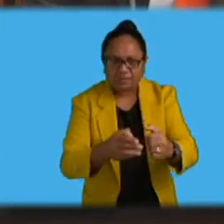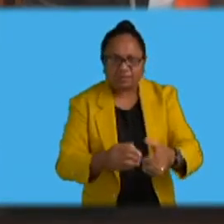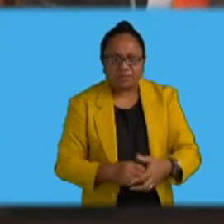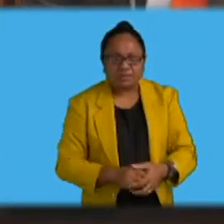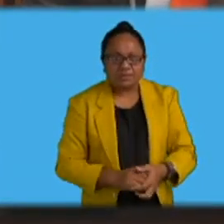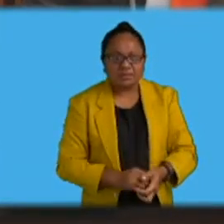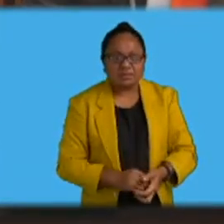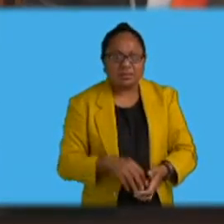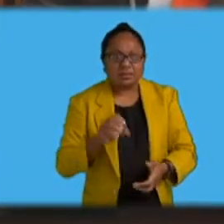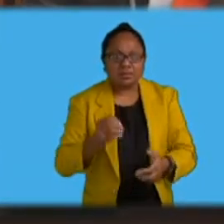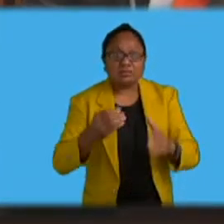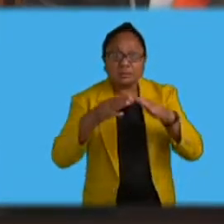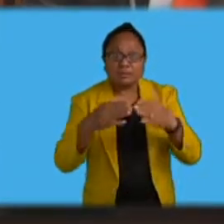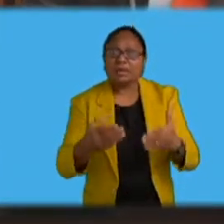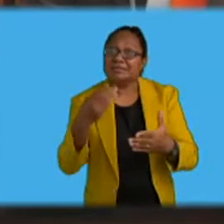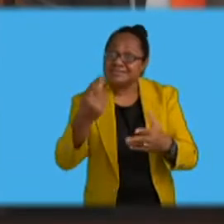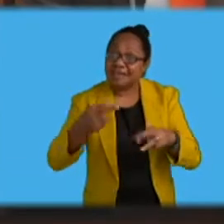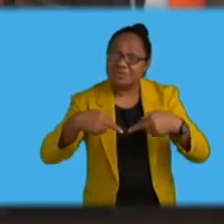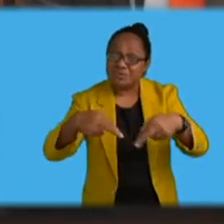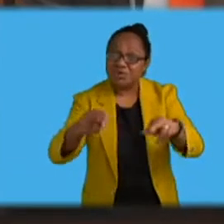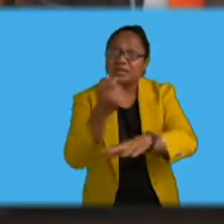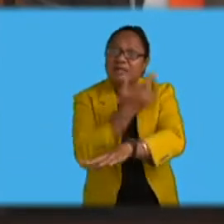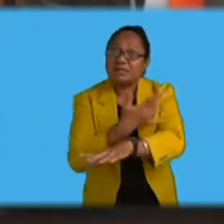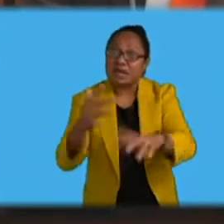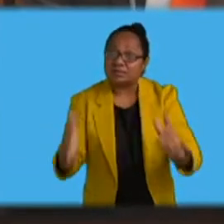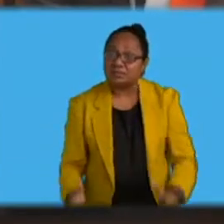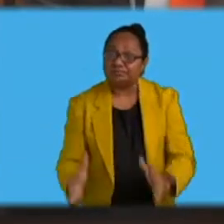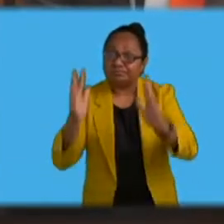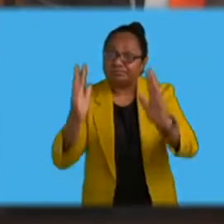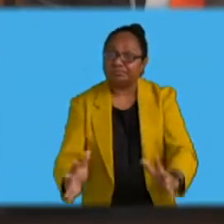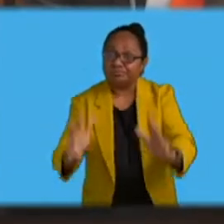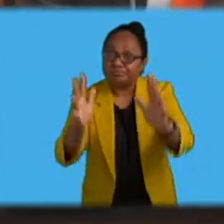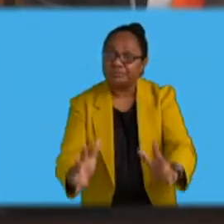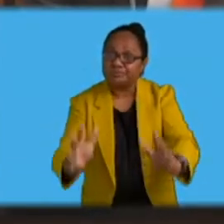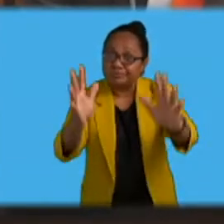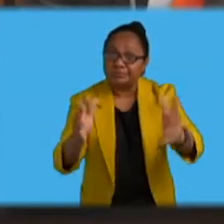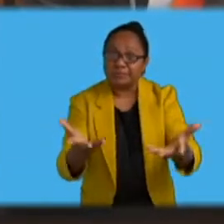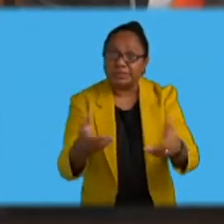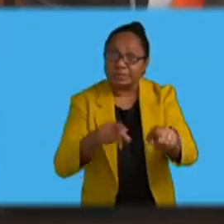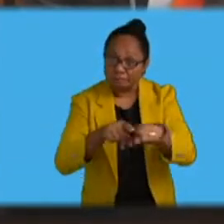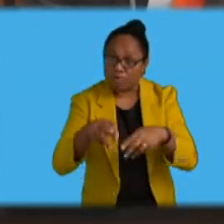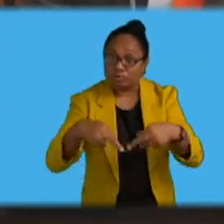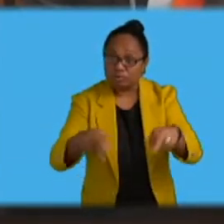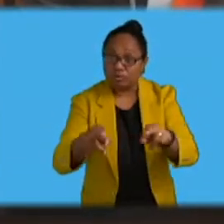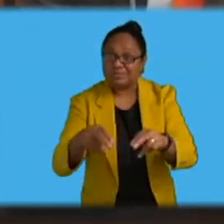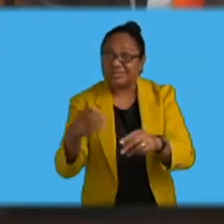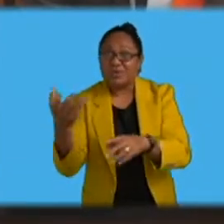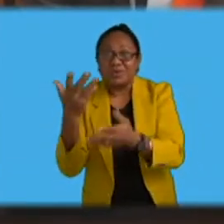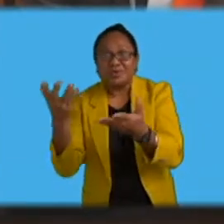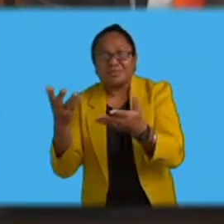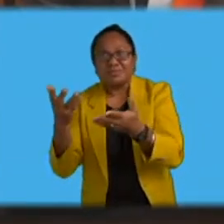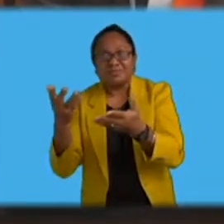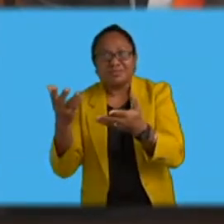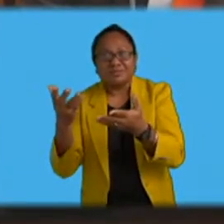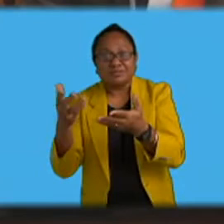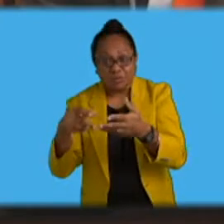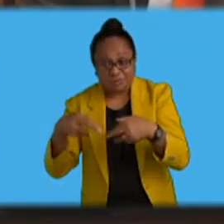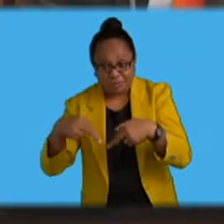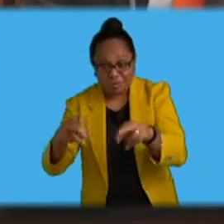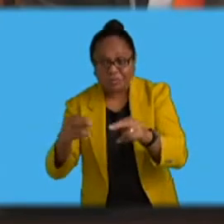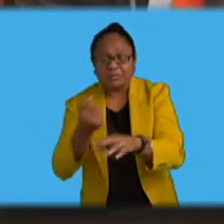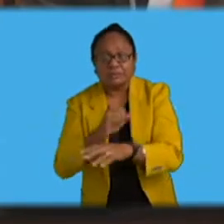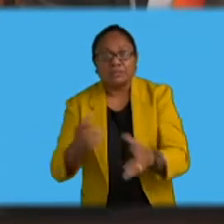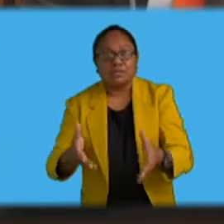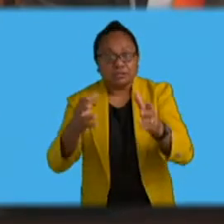grass overgrown in most of the roads throughout Fiji, especially the gravel roads, causing